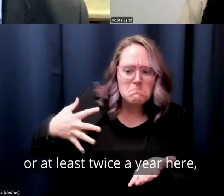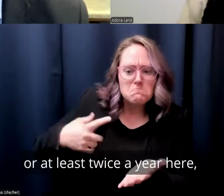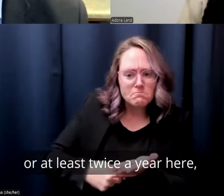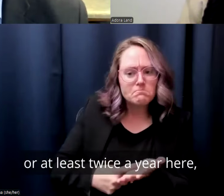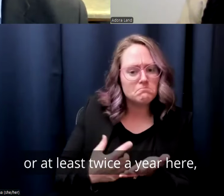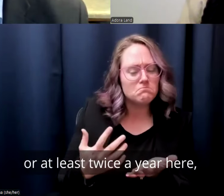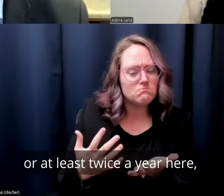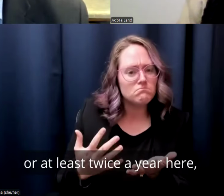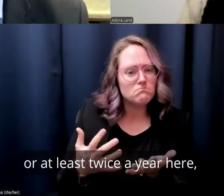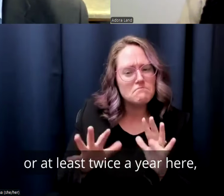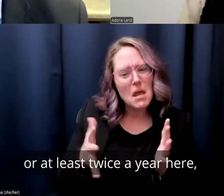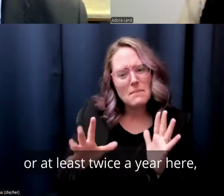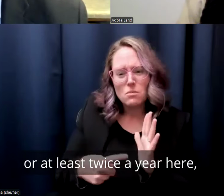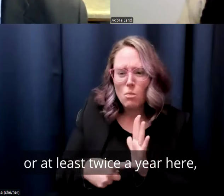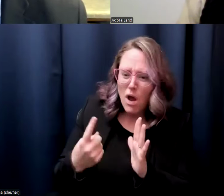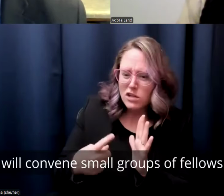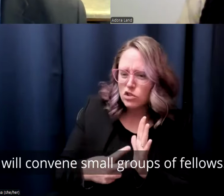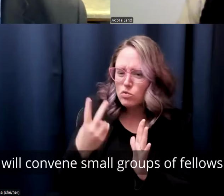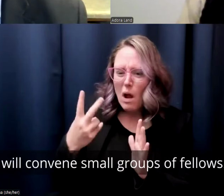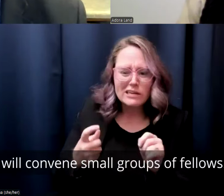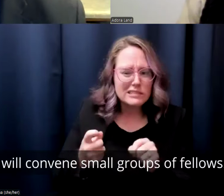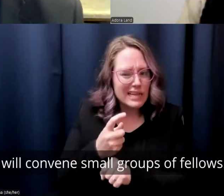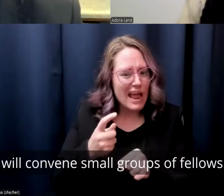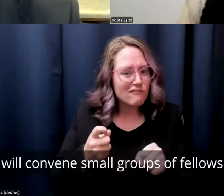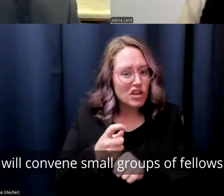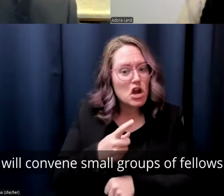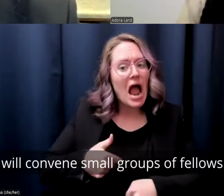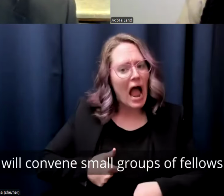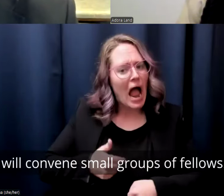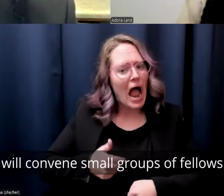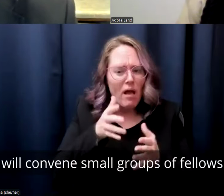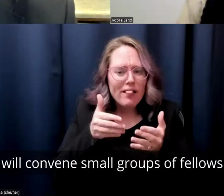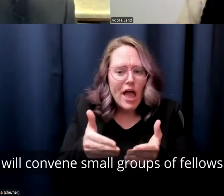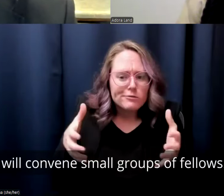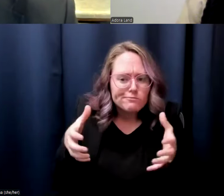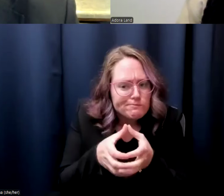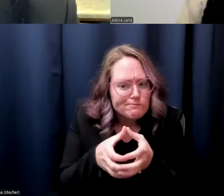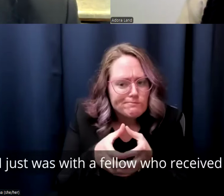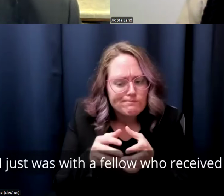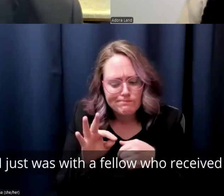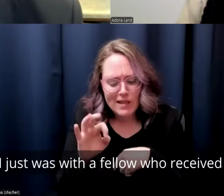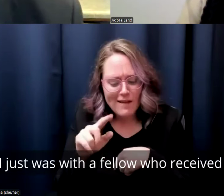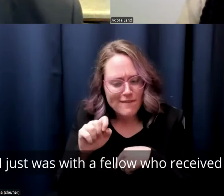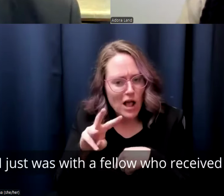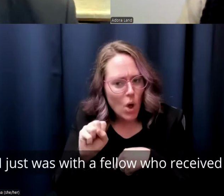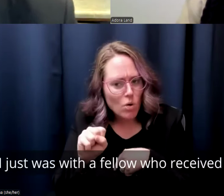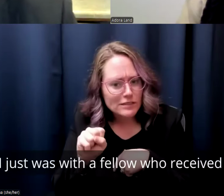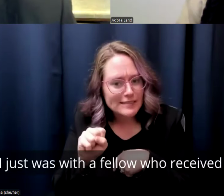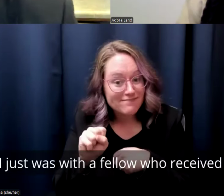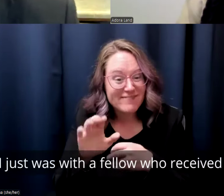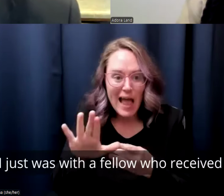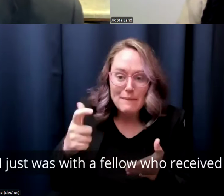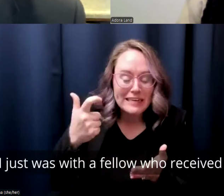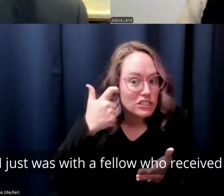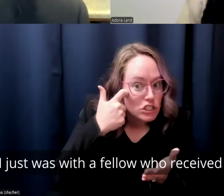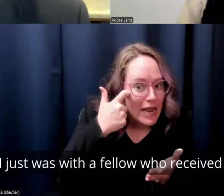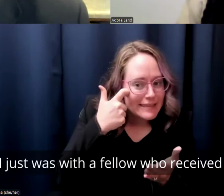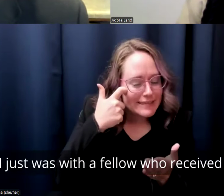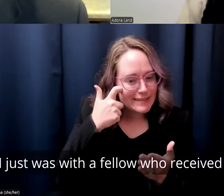once or at least twice a year here, I will convene small groups of fellows. I just was with a fellow